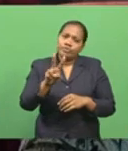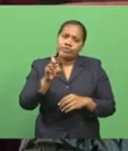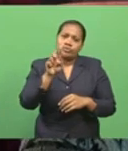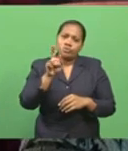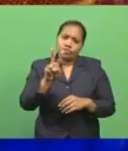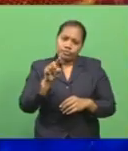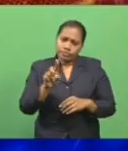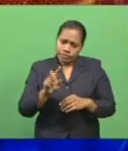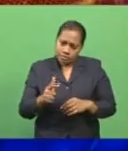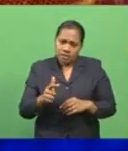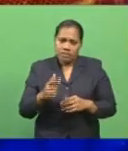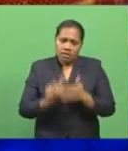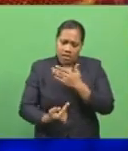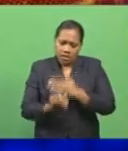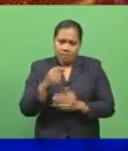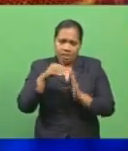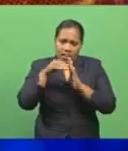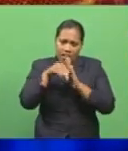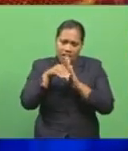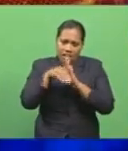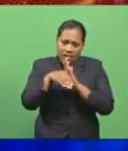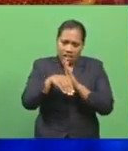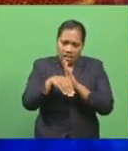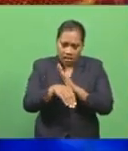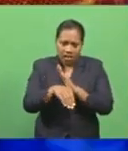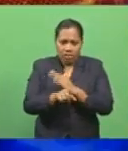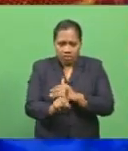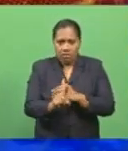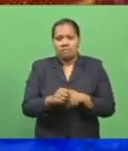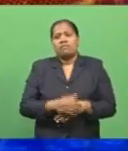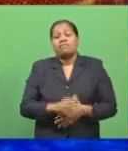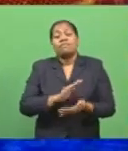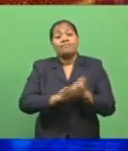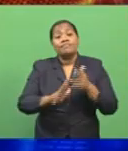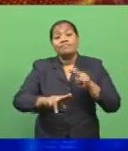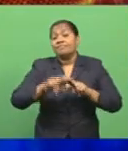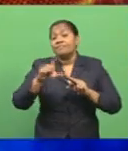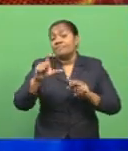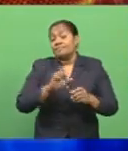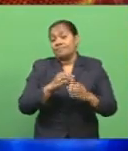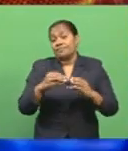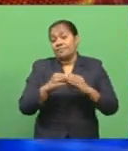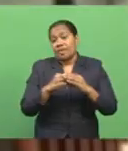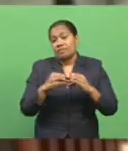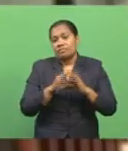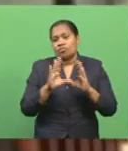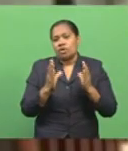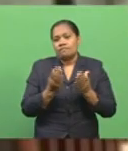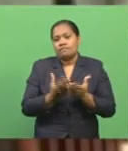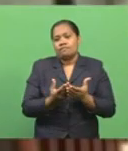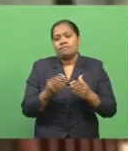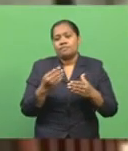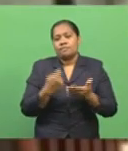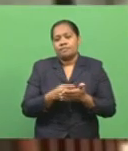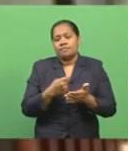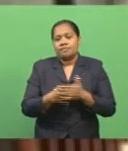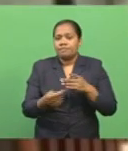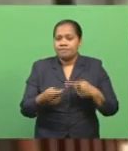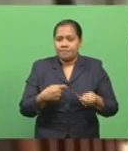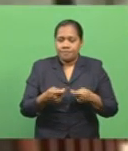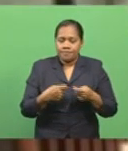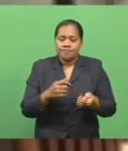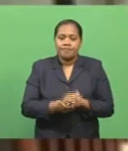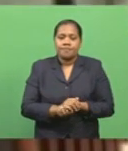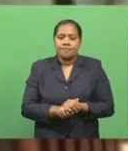1. Gary from HFC Bank joins us now with the latest from the world money market. The US dollar held on to hefty gains